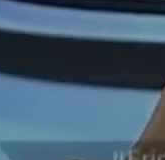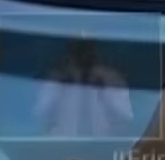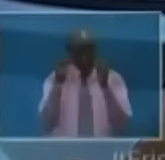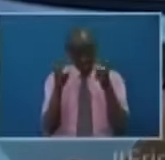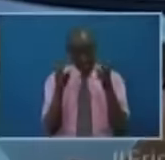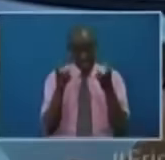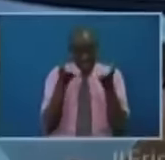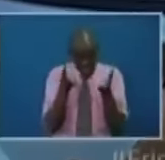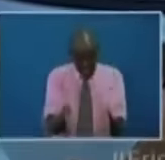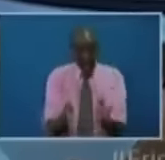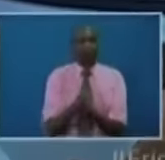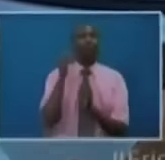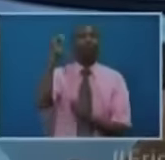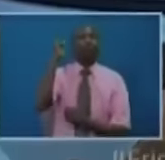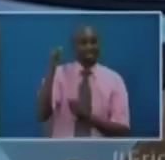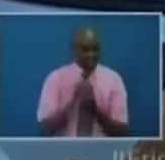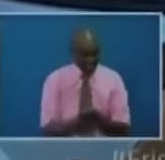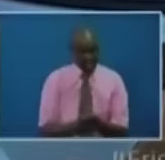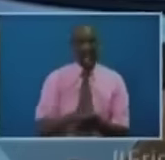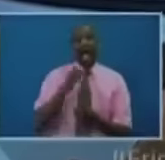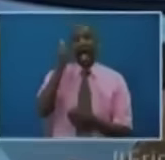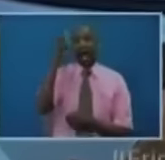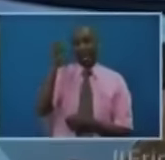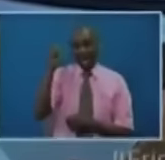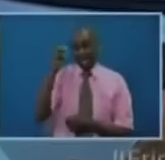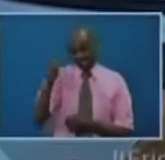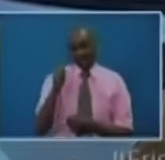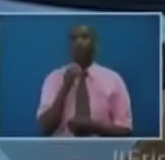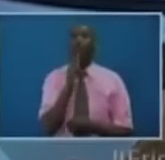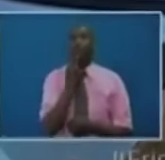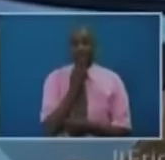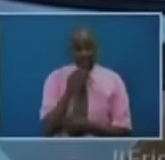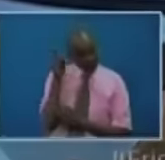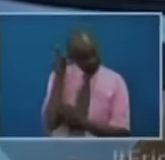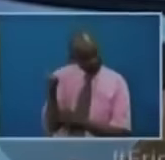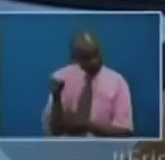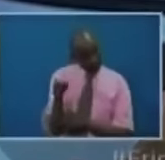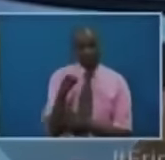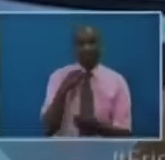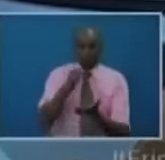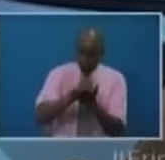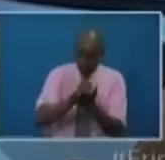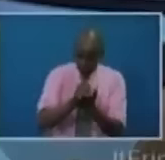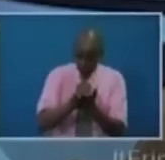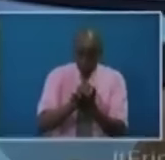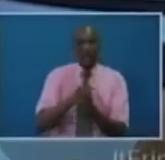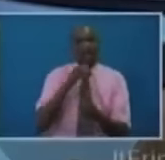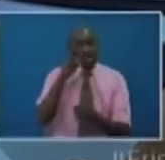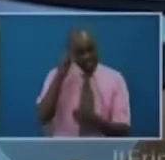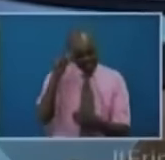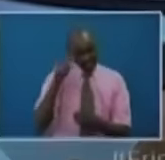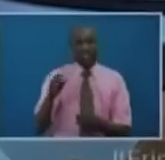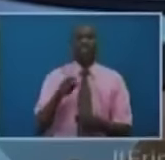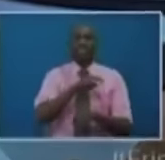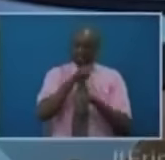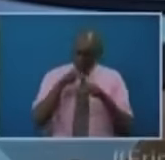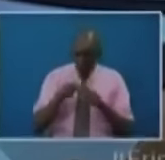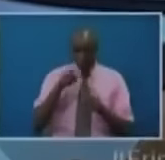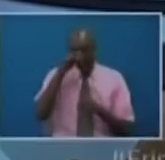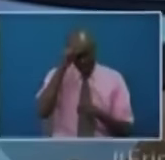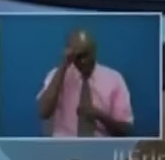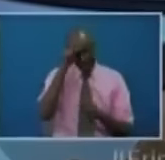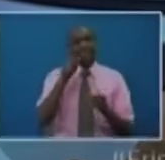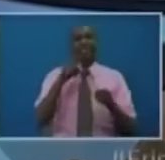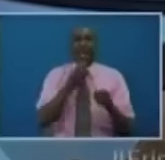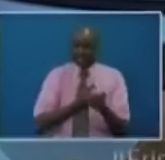Right, to some politics now, and Amani National Congress Party leader Musalia Mudavadi has been endorsed by ANC's National Governing Council